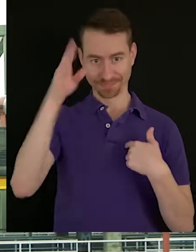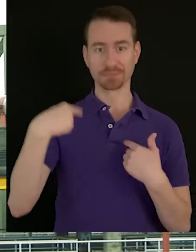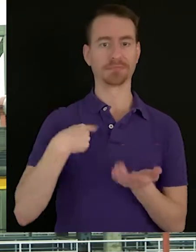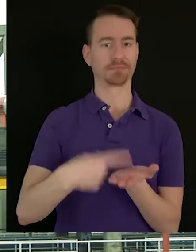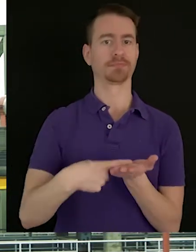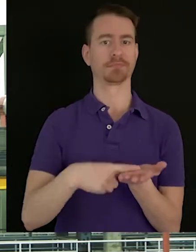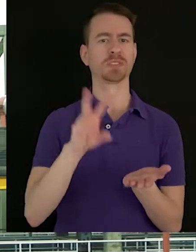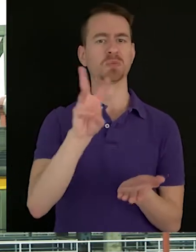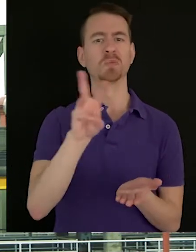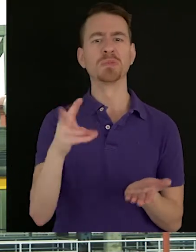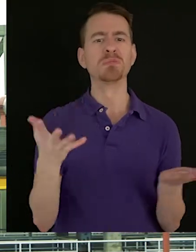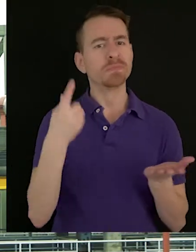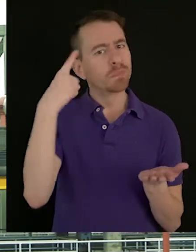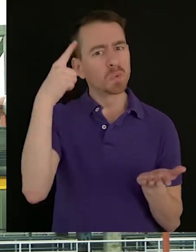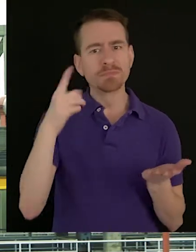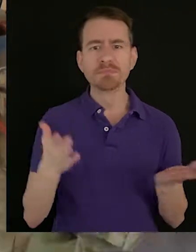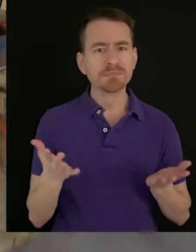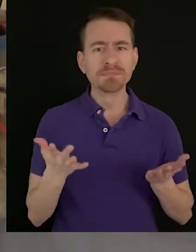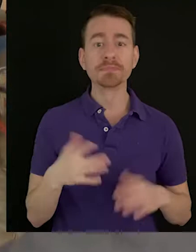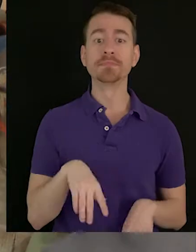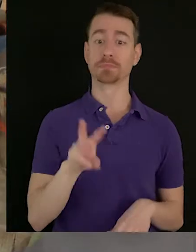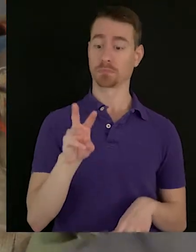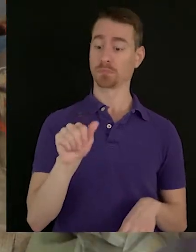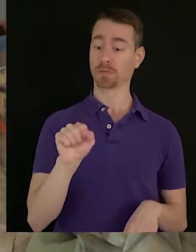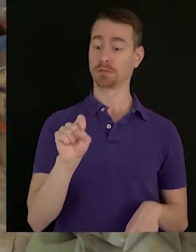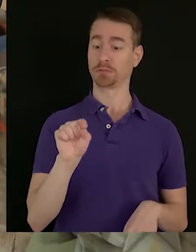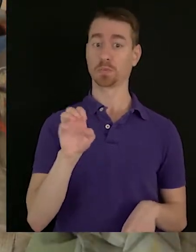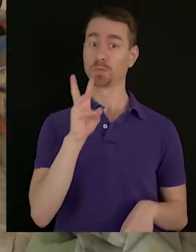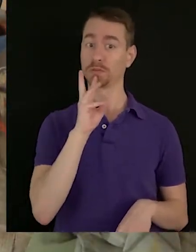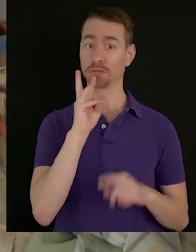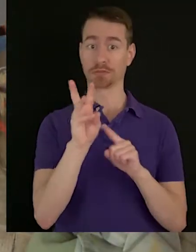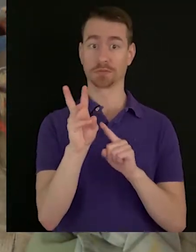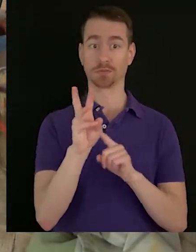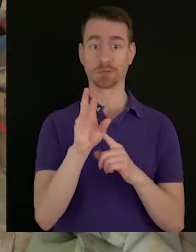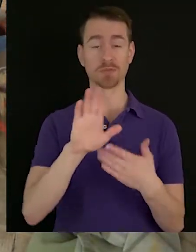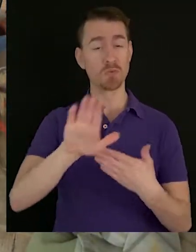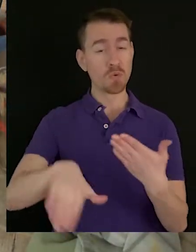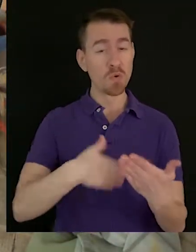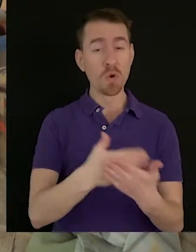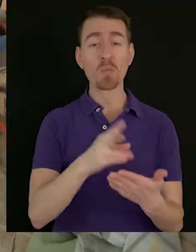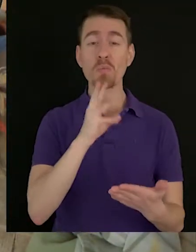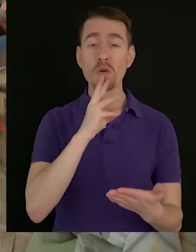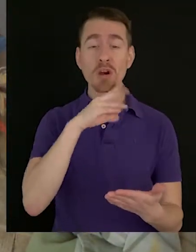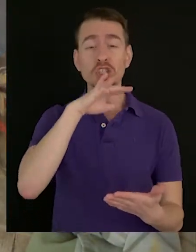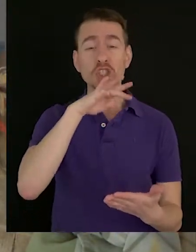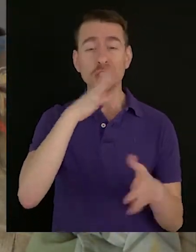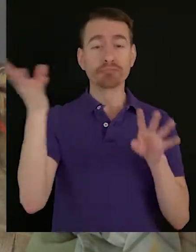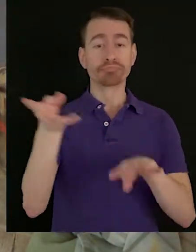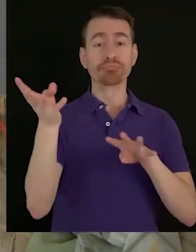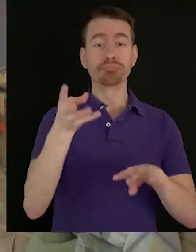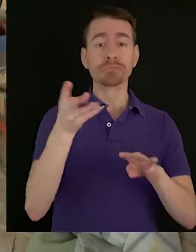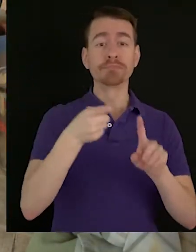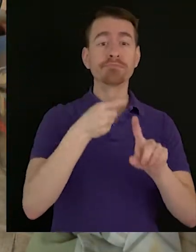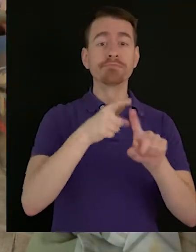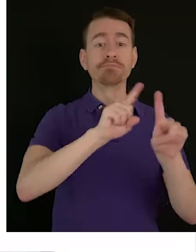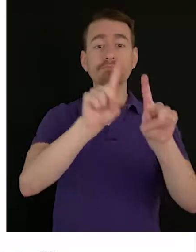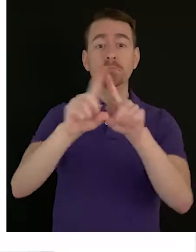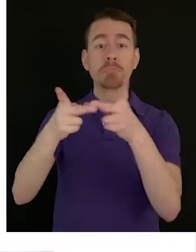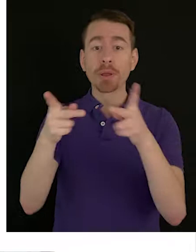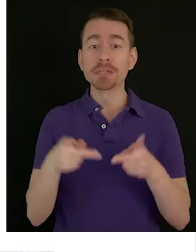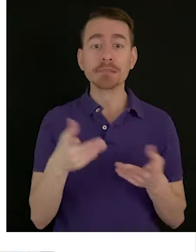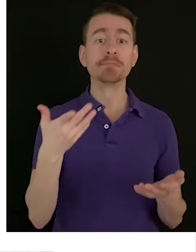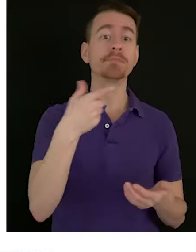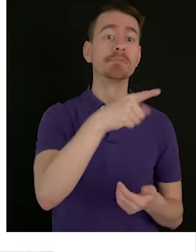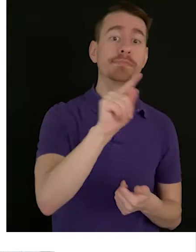let's discuss what is wastewater. Wastewater is all of the used or dirty water leaving buildings from different drains